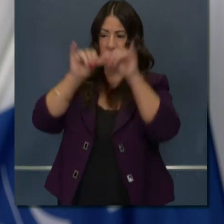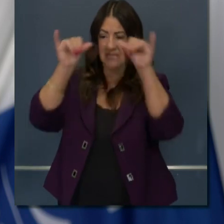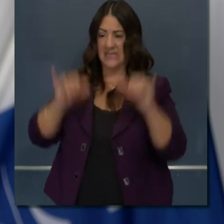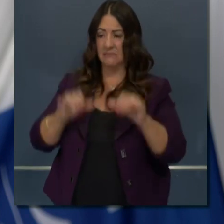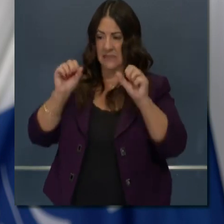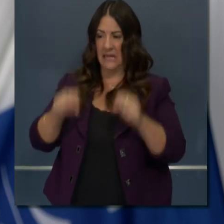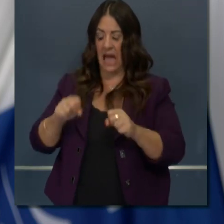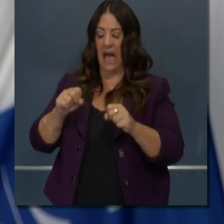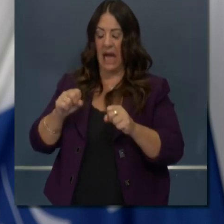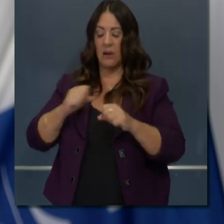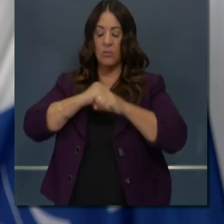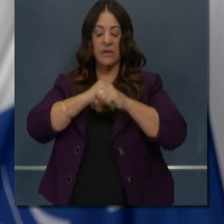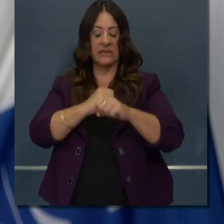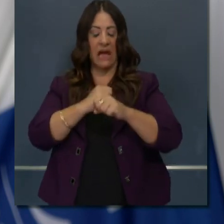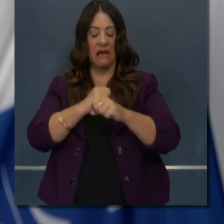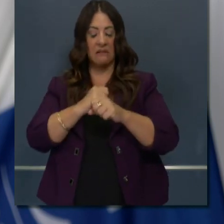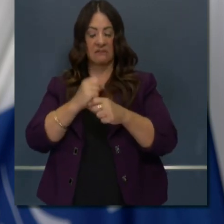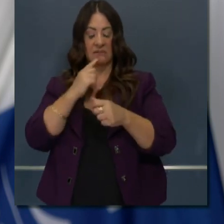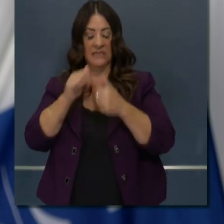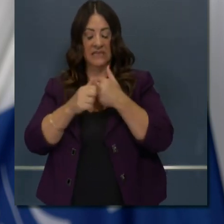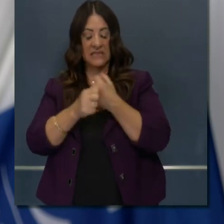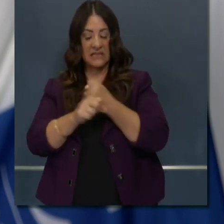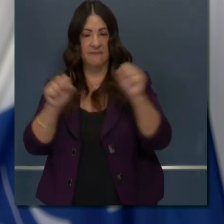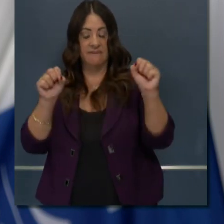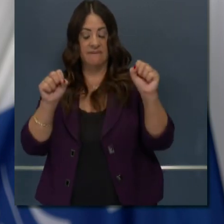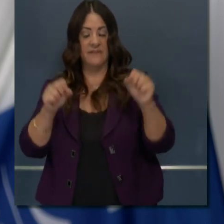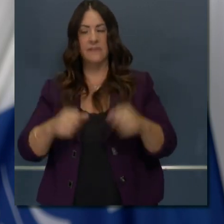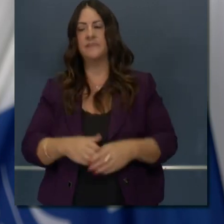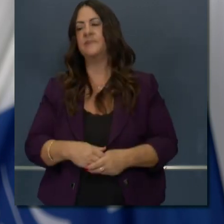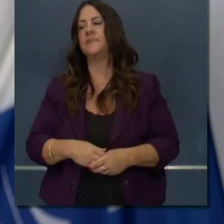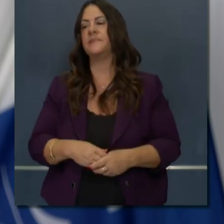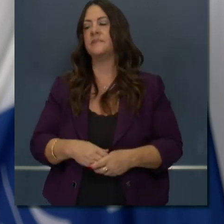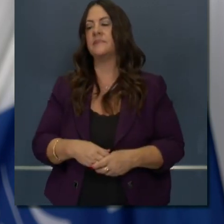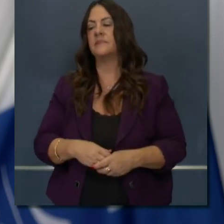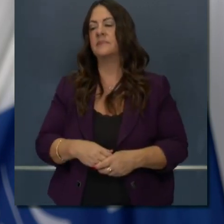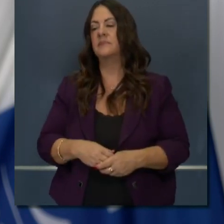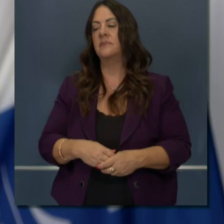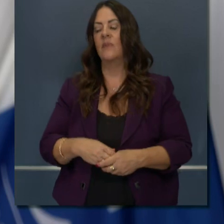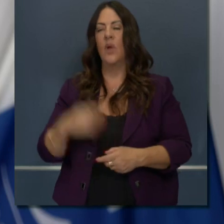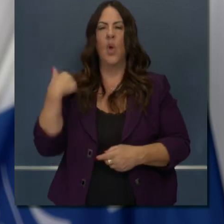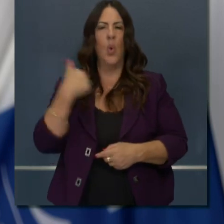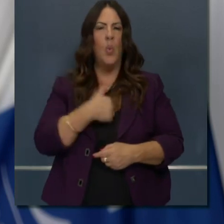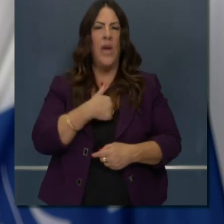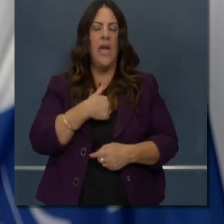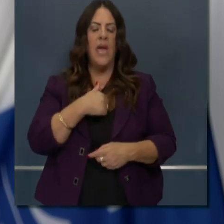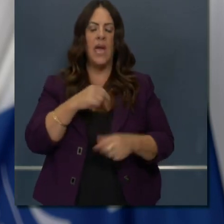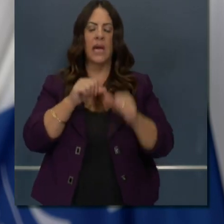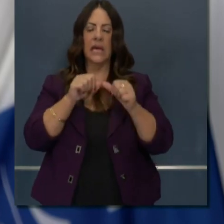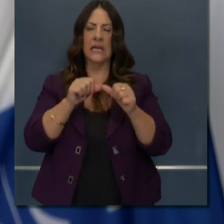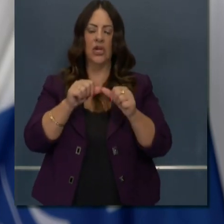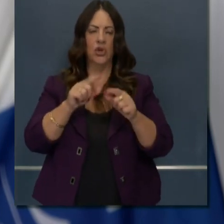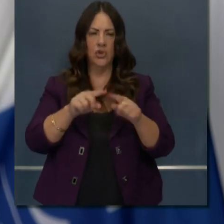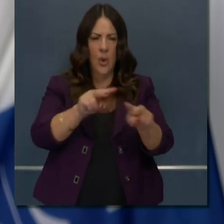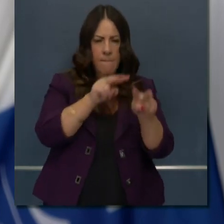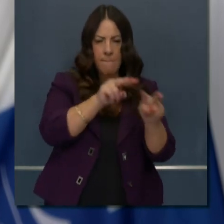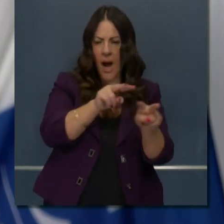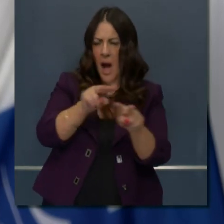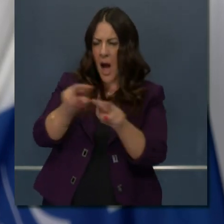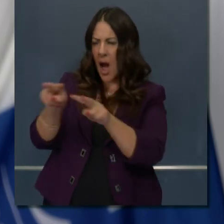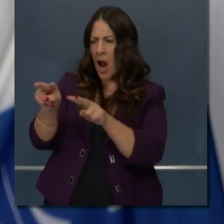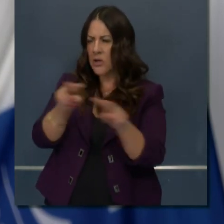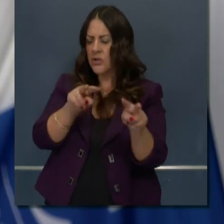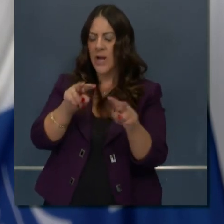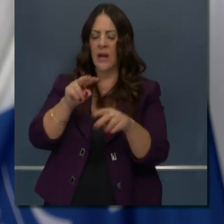So I would say that in terms of all of the monitoring that goes on, the earthquake monitoring, the scientific